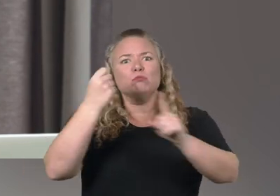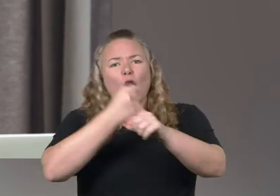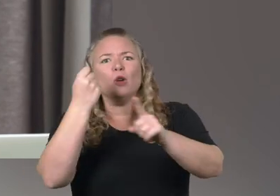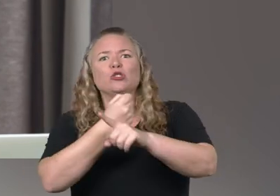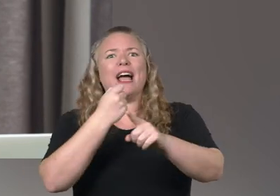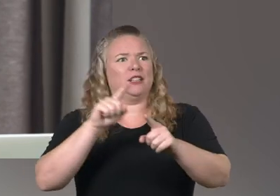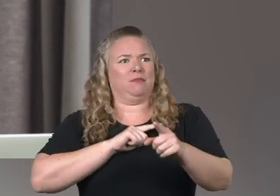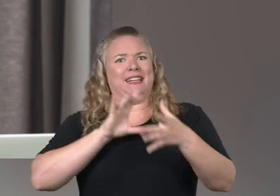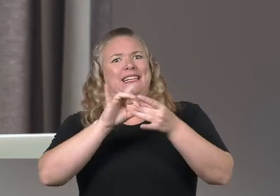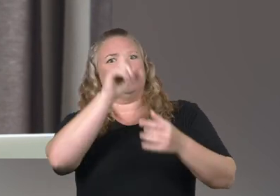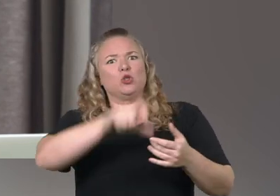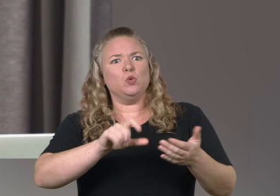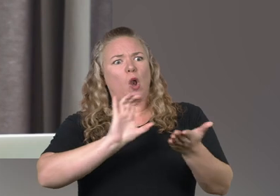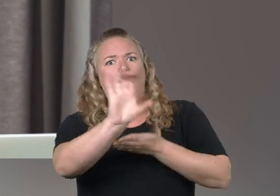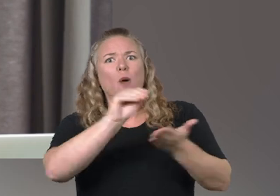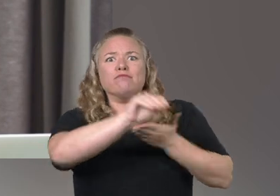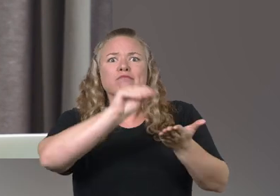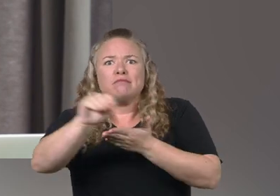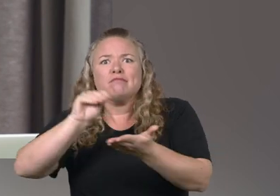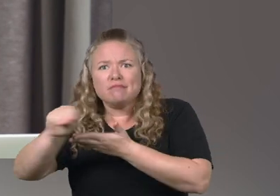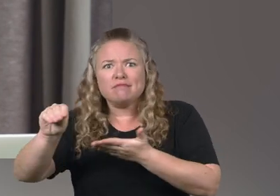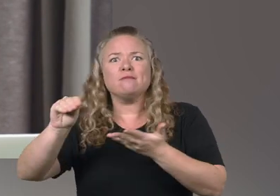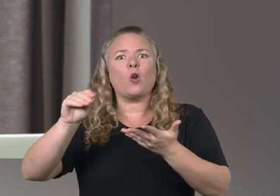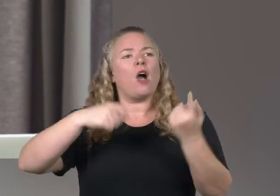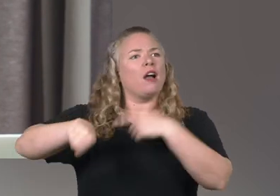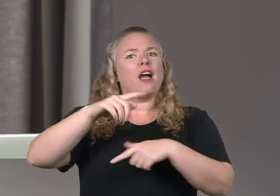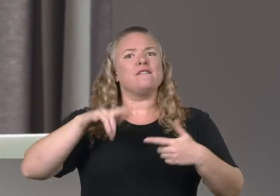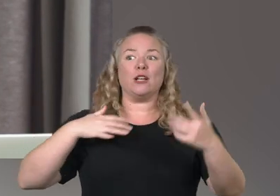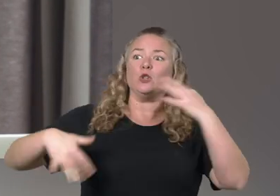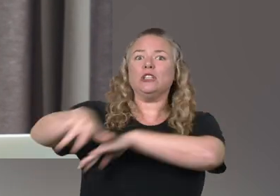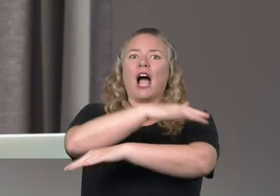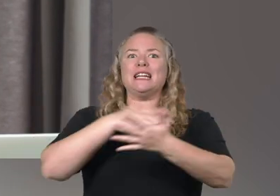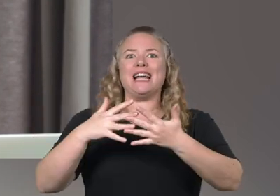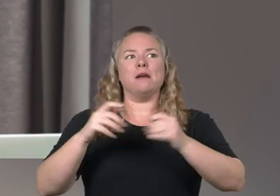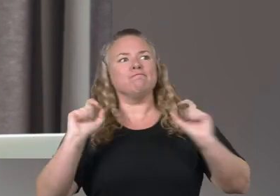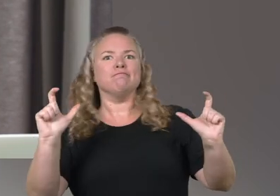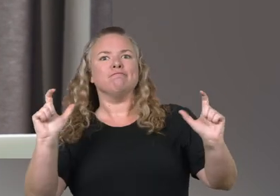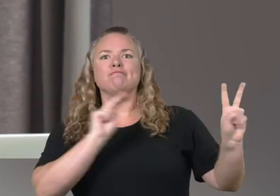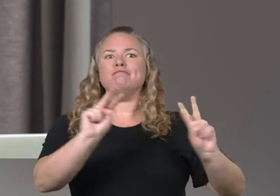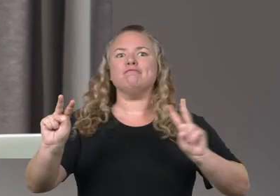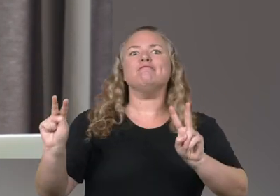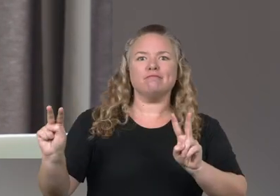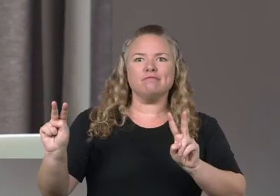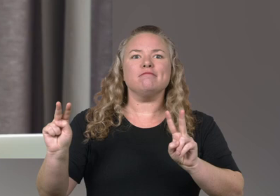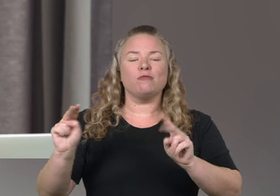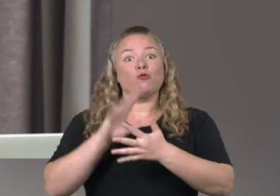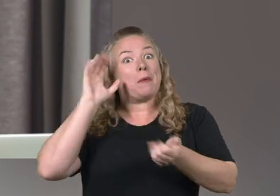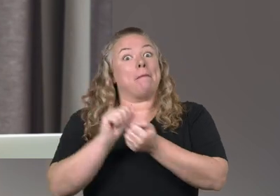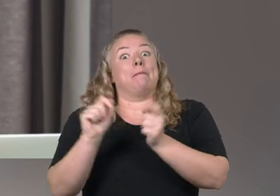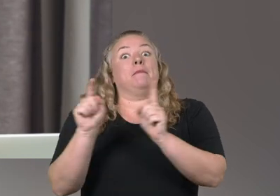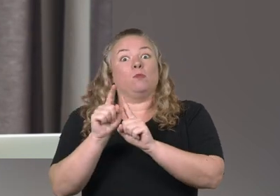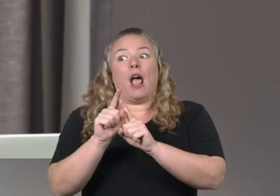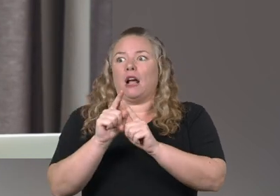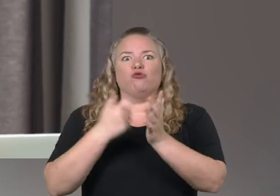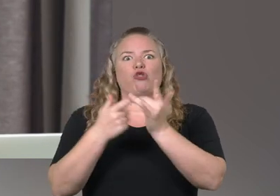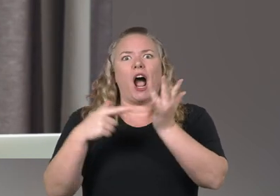loan arrangements, which really were, I think, quite a wake-up call for everyone. So I just remember, and there were riots, there were things happening in